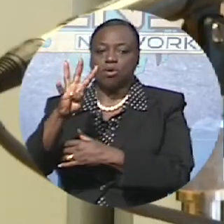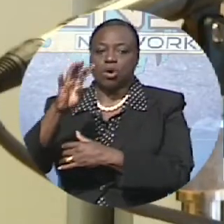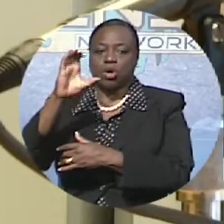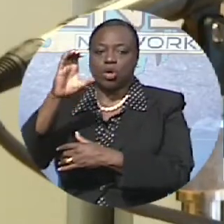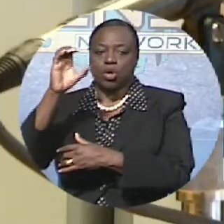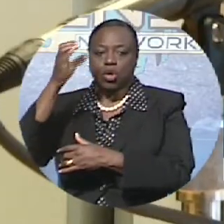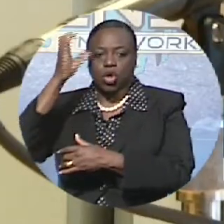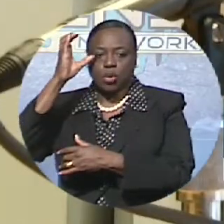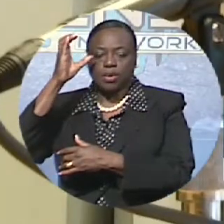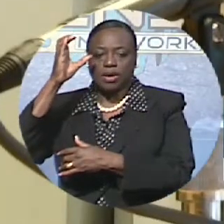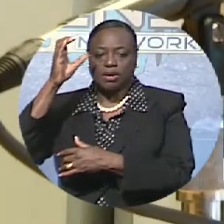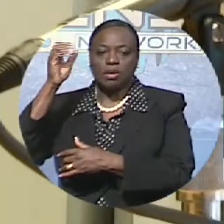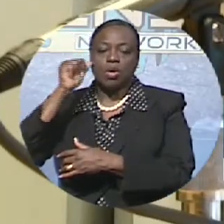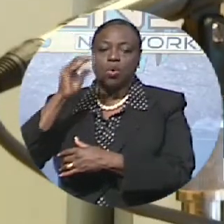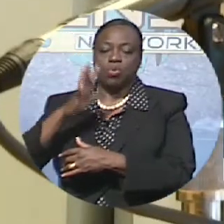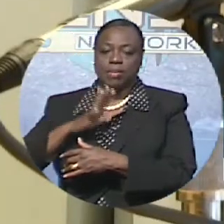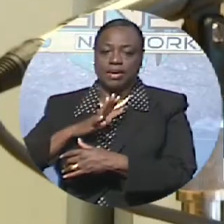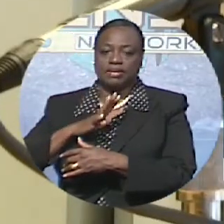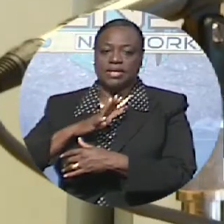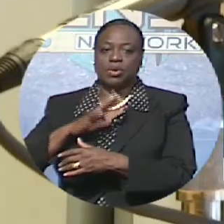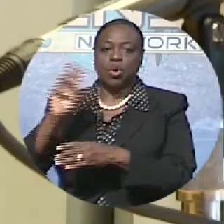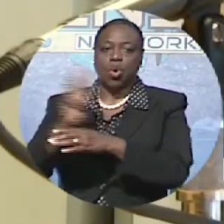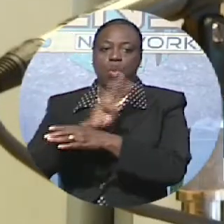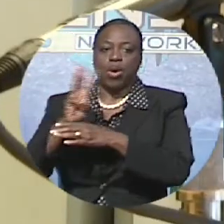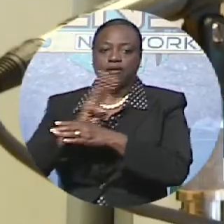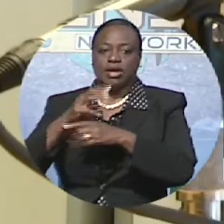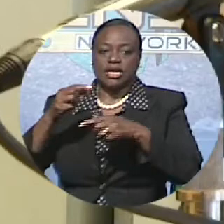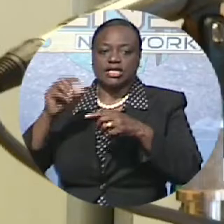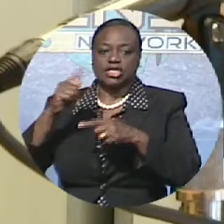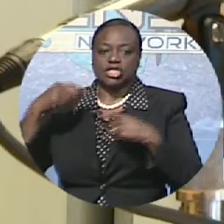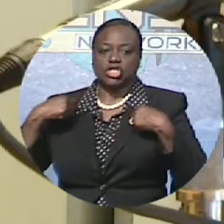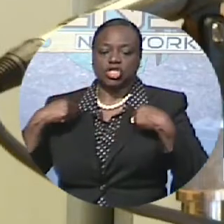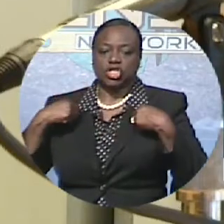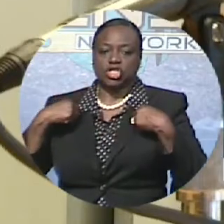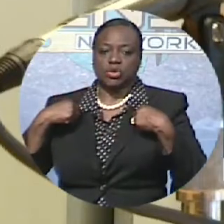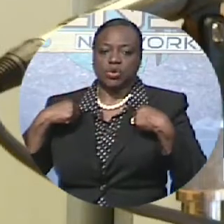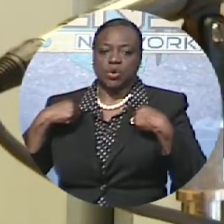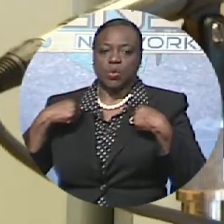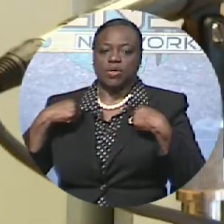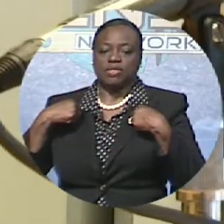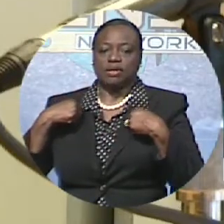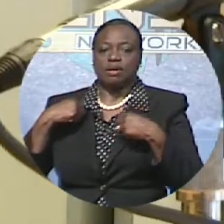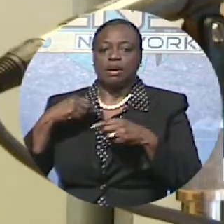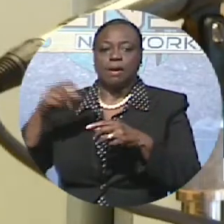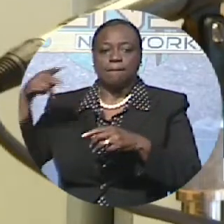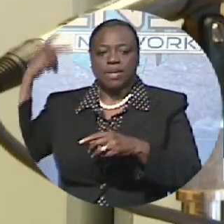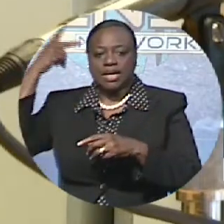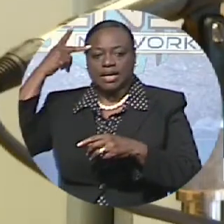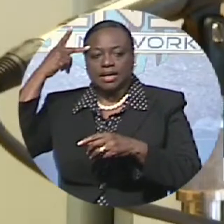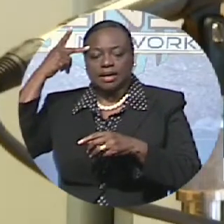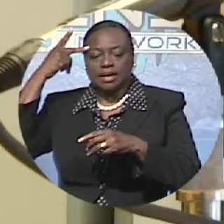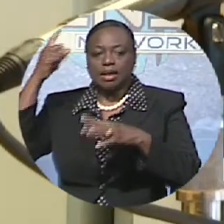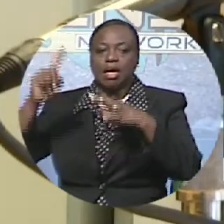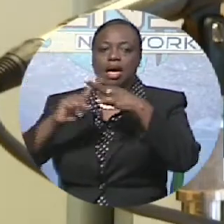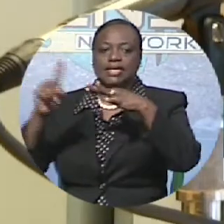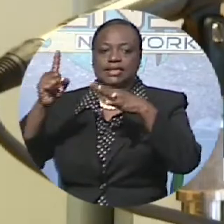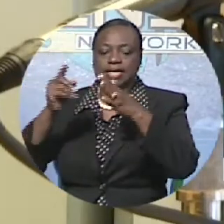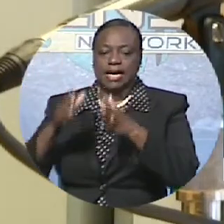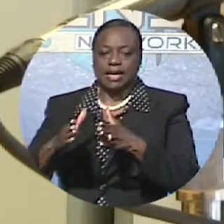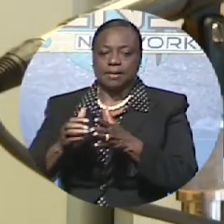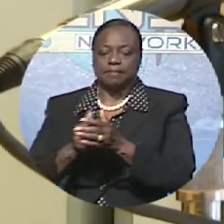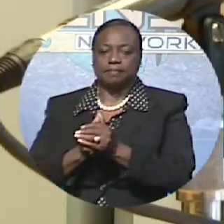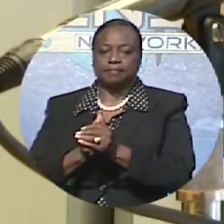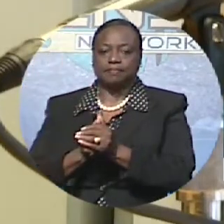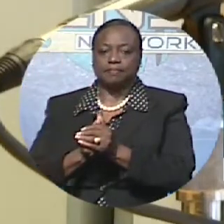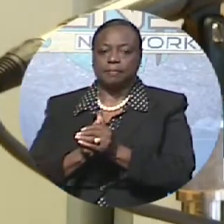females began wearing shirts with reference to political asylum. On the same day, the individuals displayed banners on the detention center's